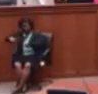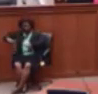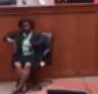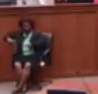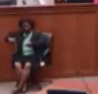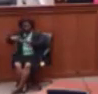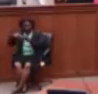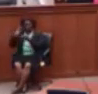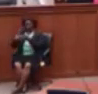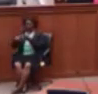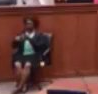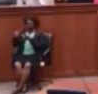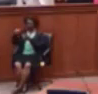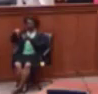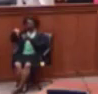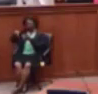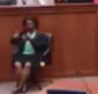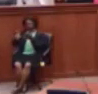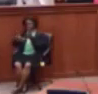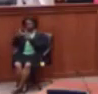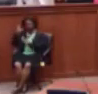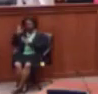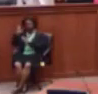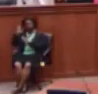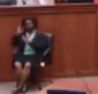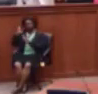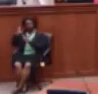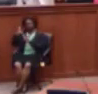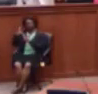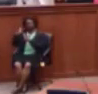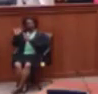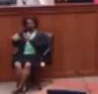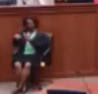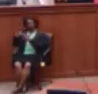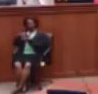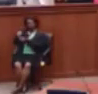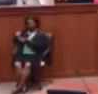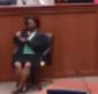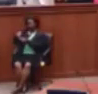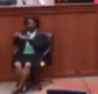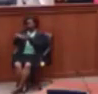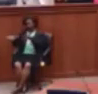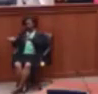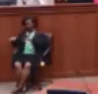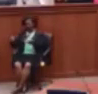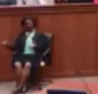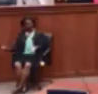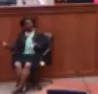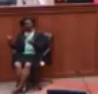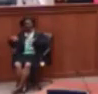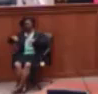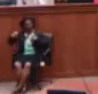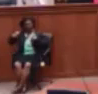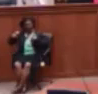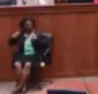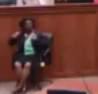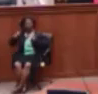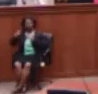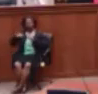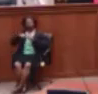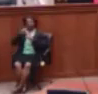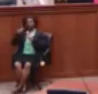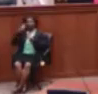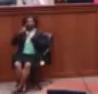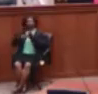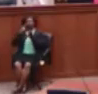TOPS Tech eligible because they graduated with a TOPS Tech career diploma. So what we've heard is, look, we need to also be recognizing